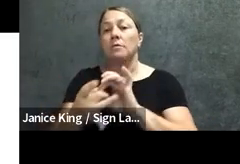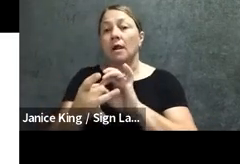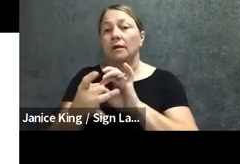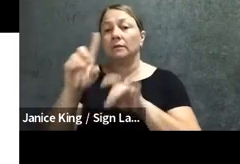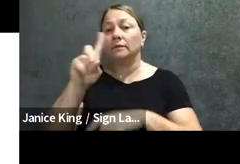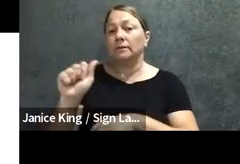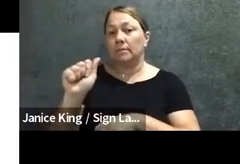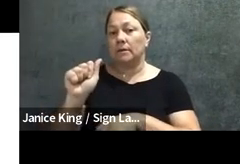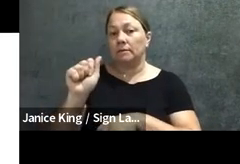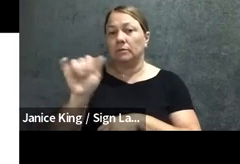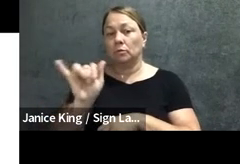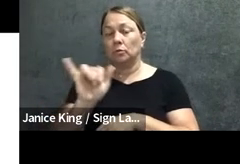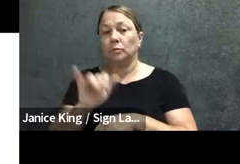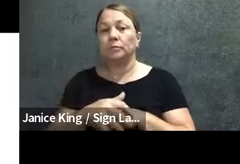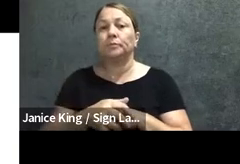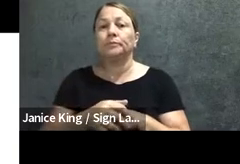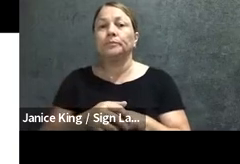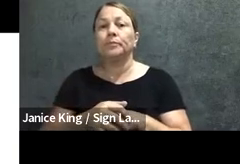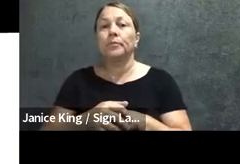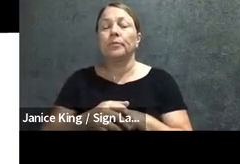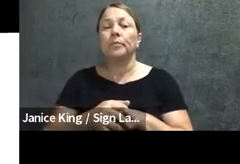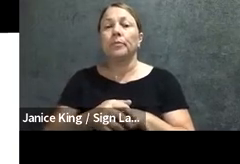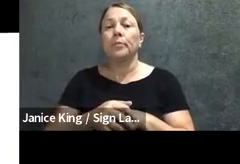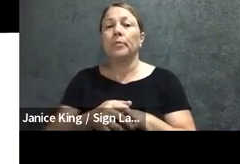detail. Next.